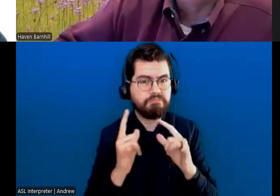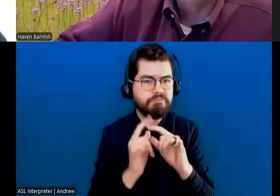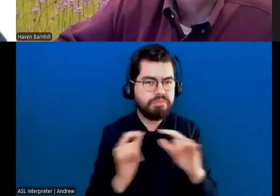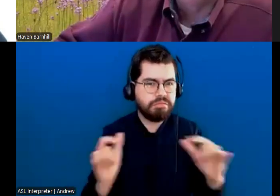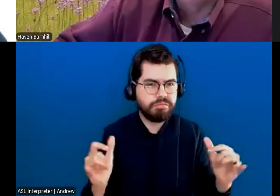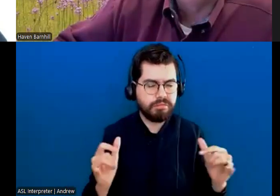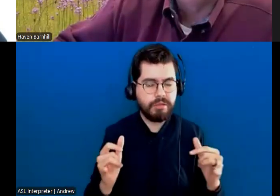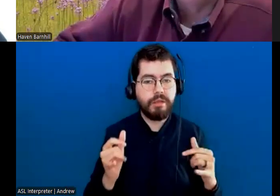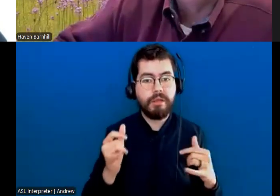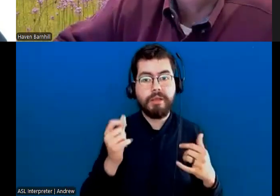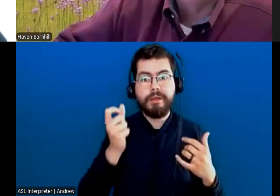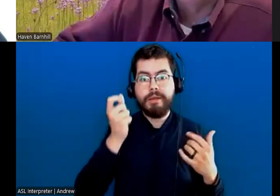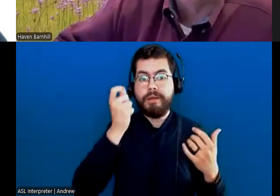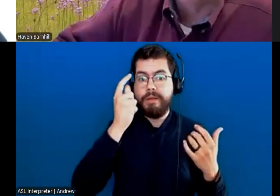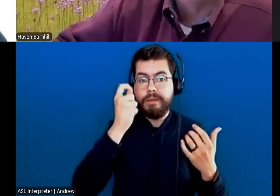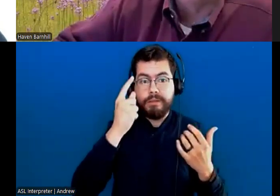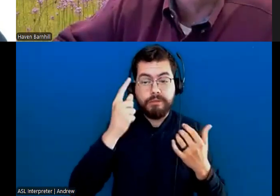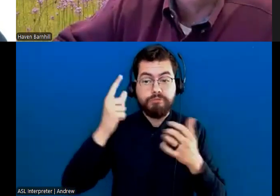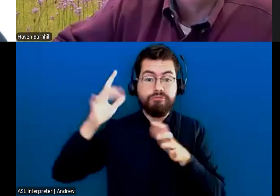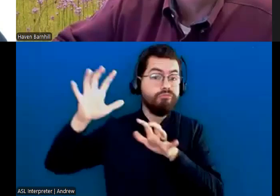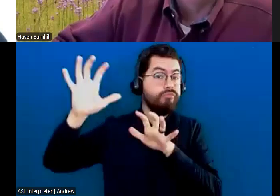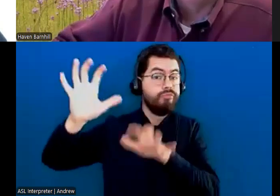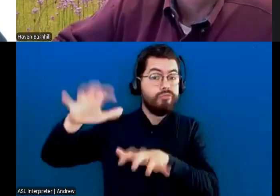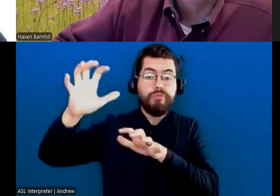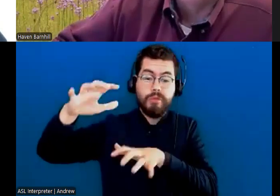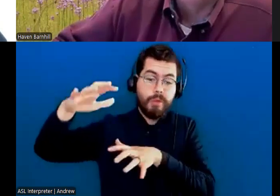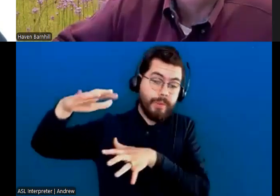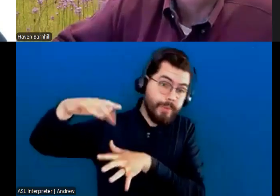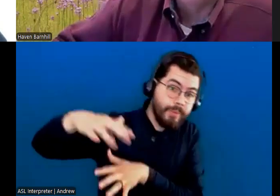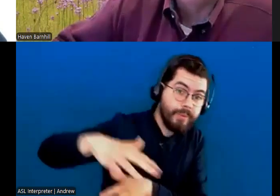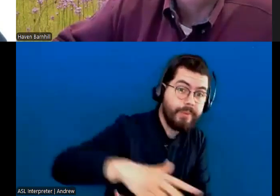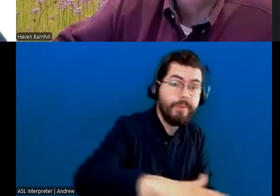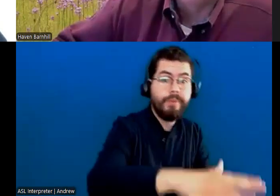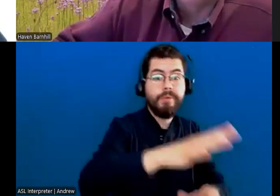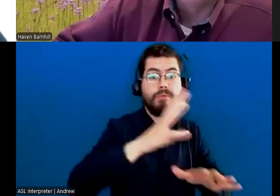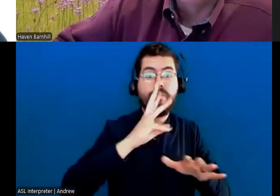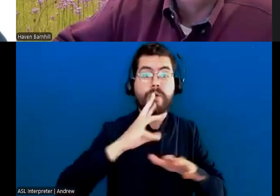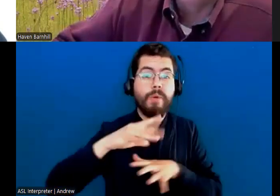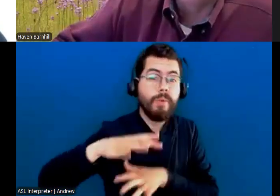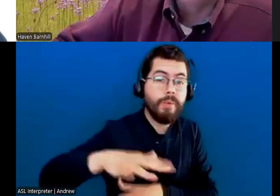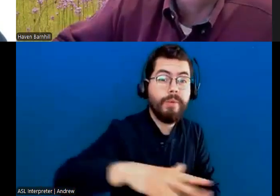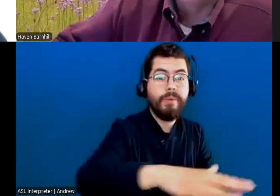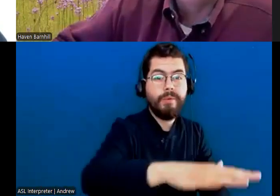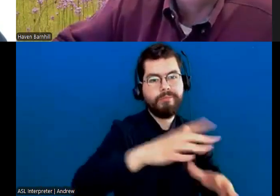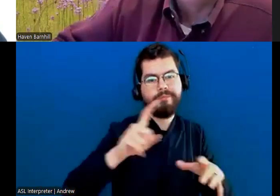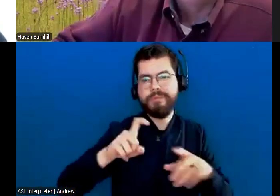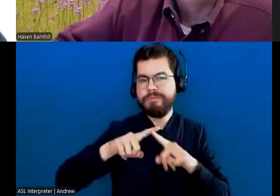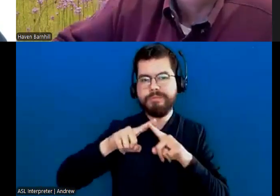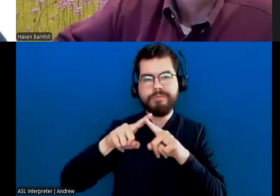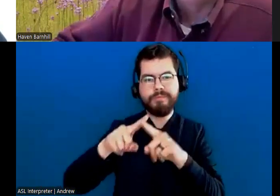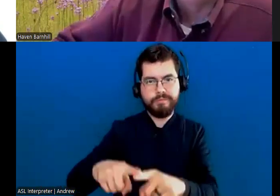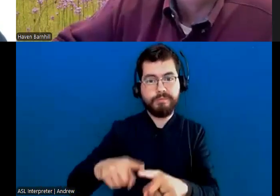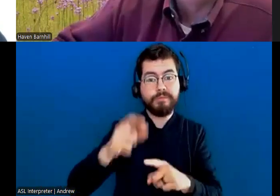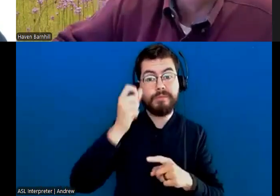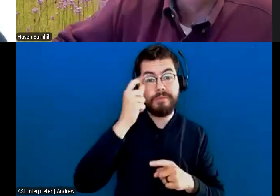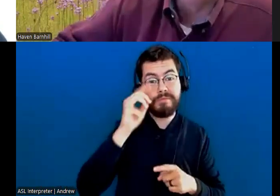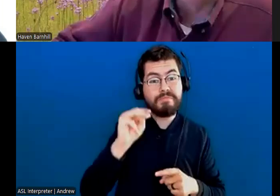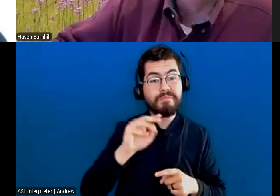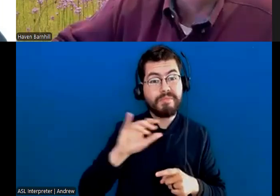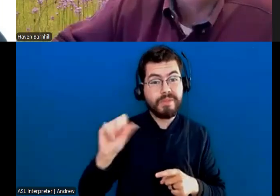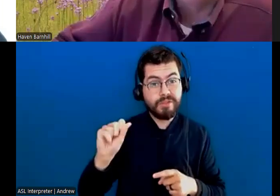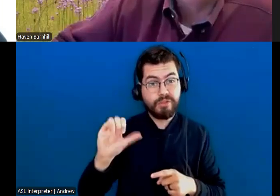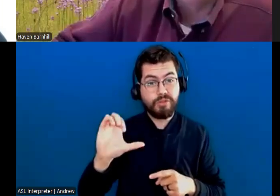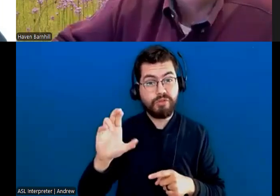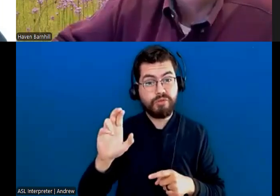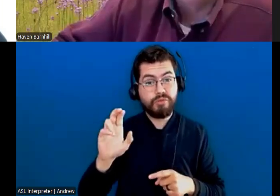what falls out of the sky and what runs down the river. But when a little creek like the Mississippi River rises 50 feet,